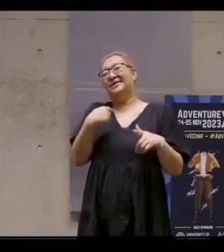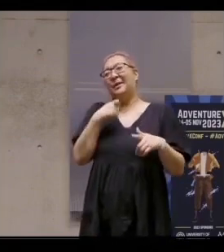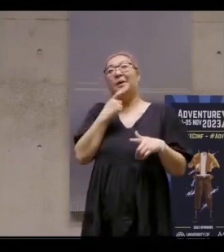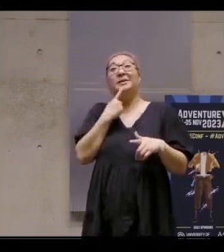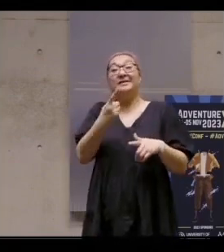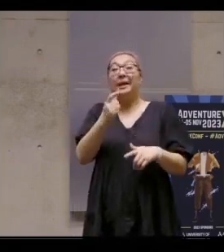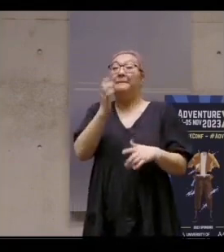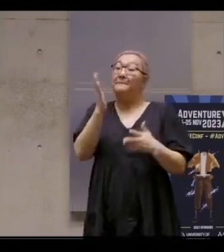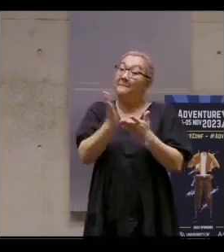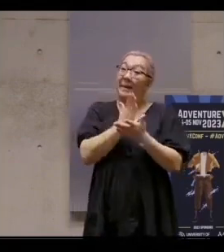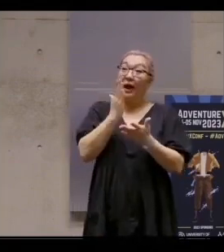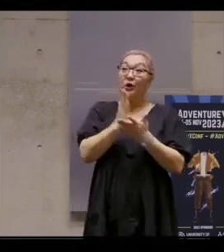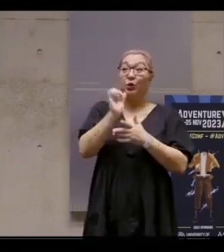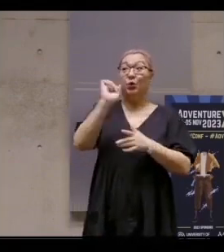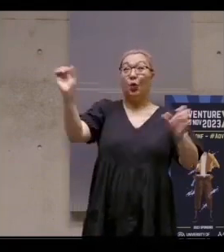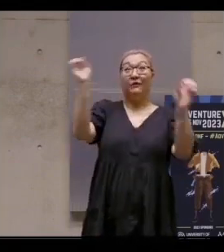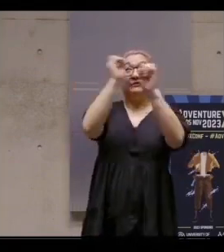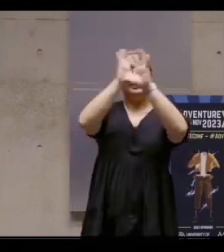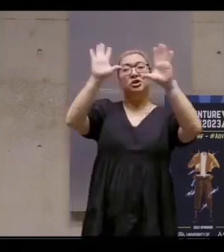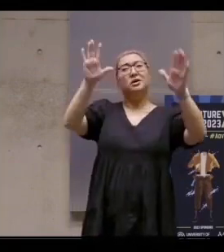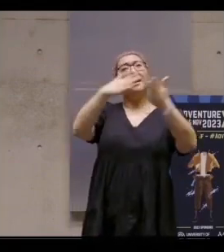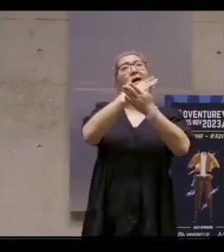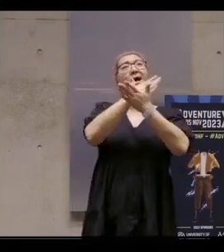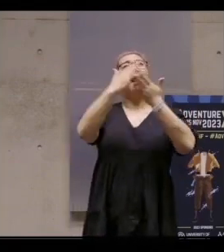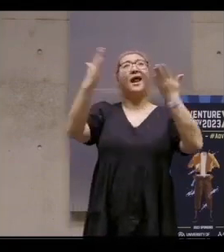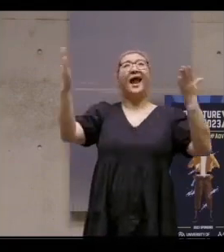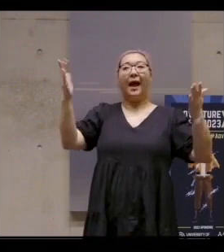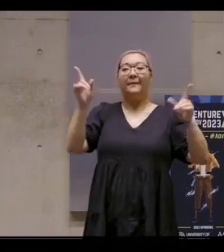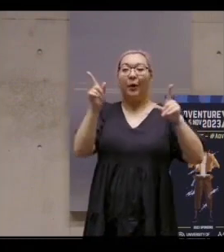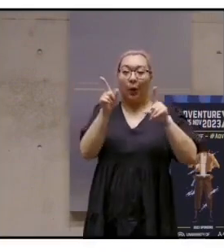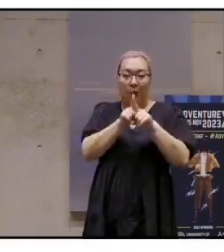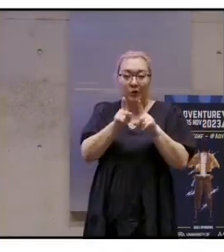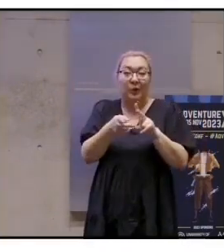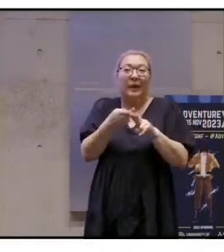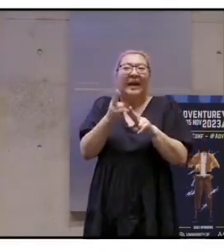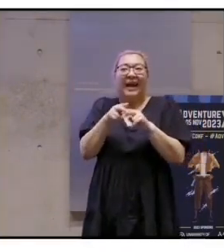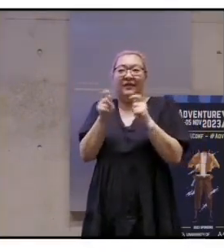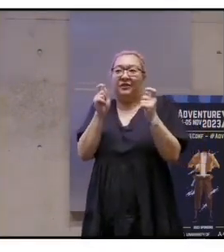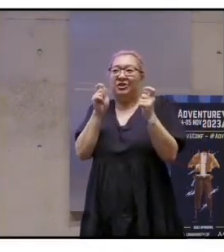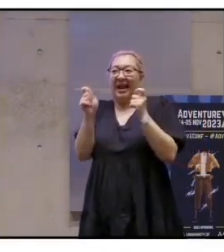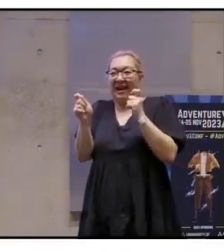let the actors help you create these characters.